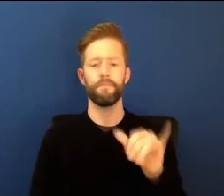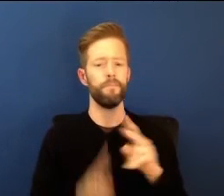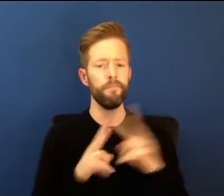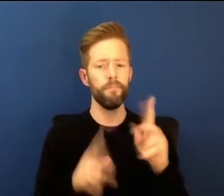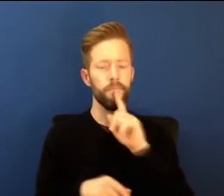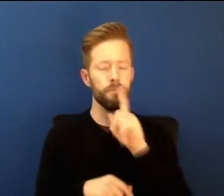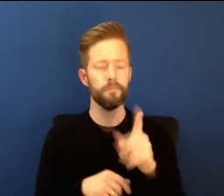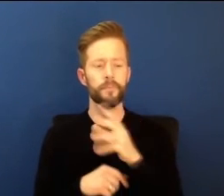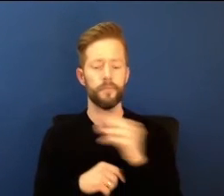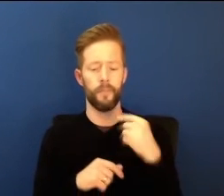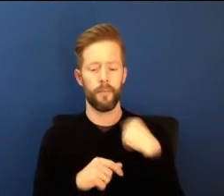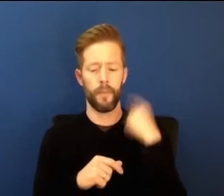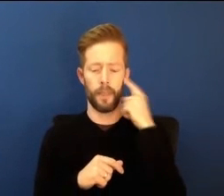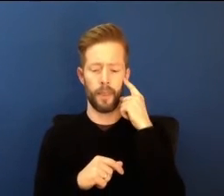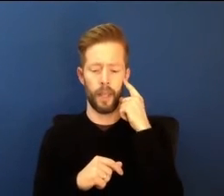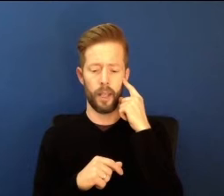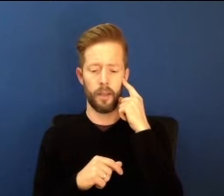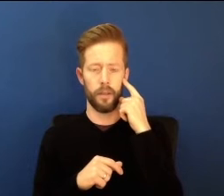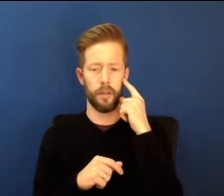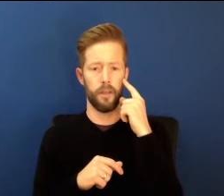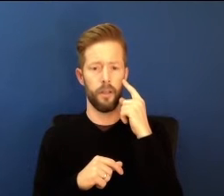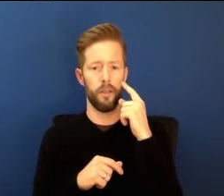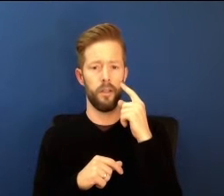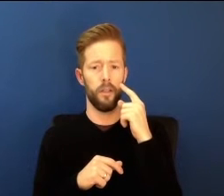Yeah, that is very true. I think